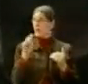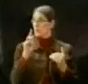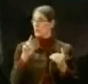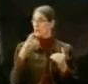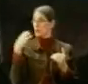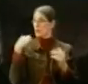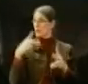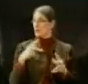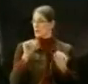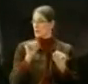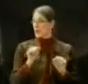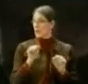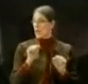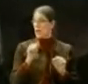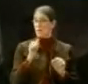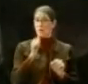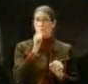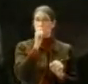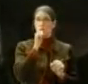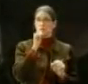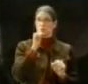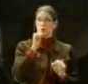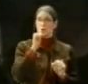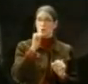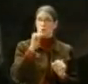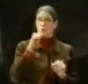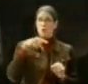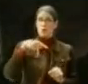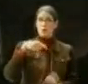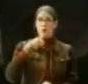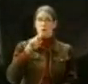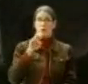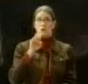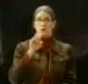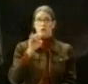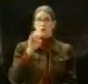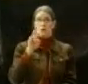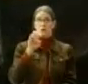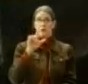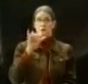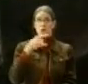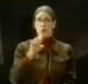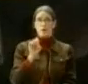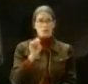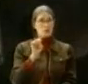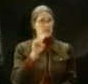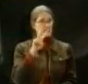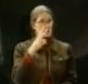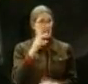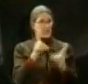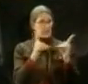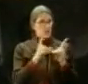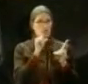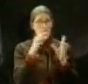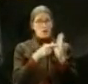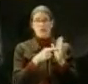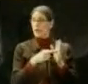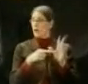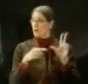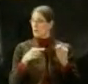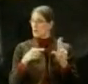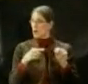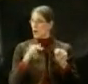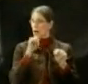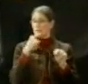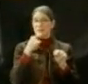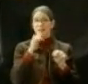may I take a point of personal privilege to your statement that the 2nd District was not being represented I was here. No, sir. the votes. I'm saying it's not